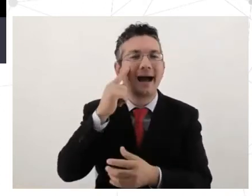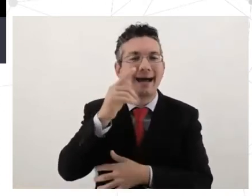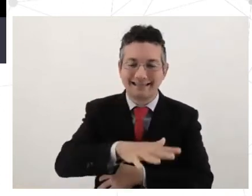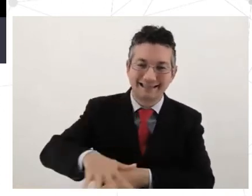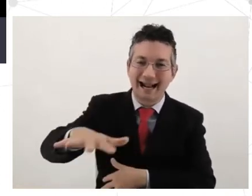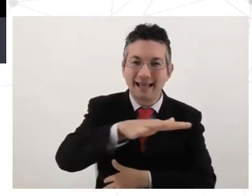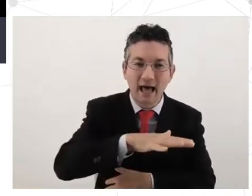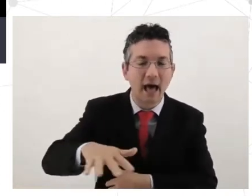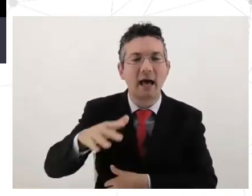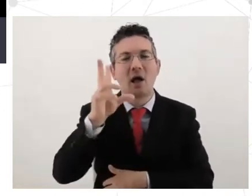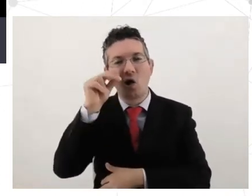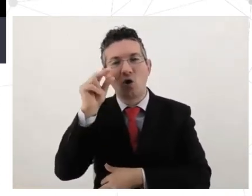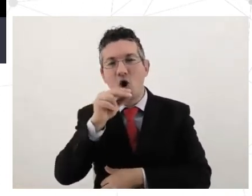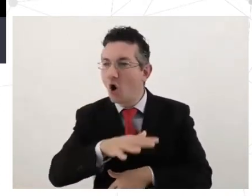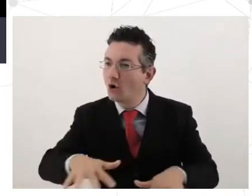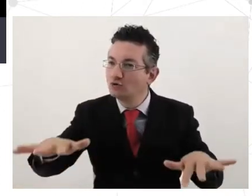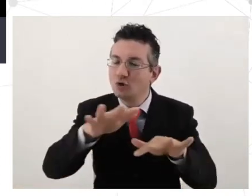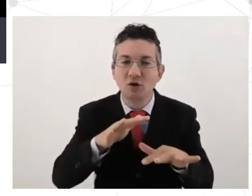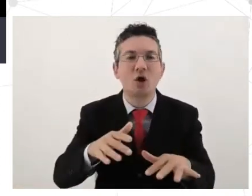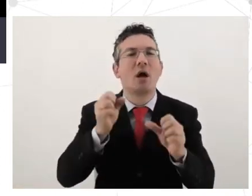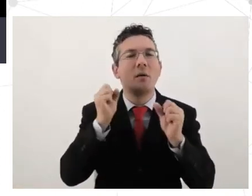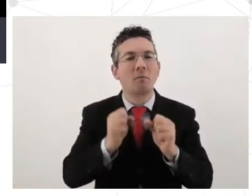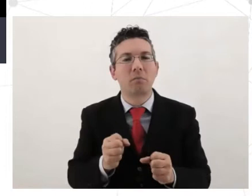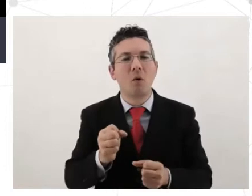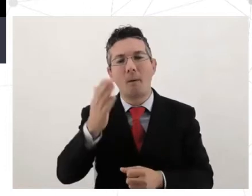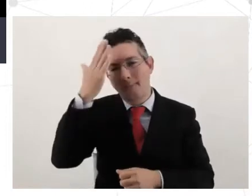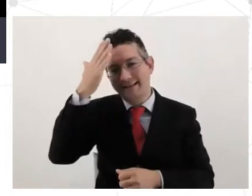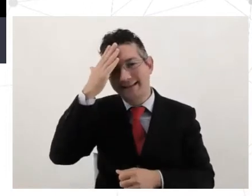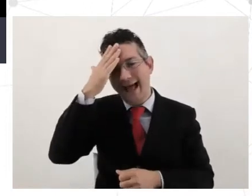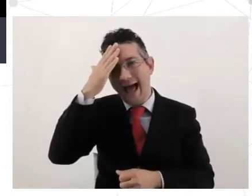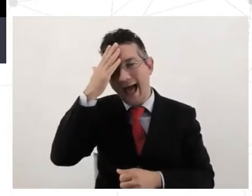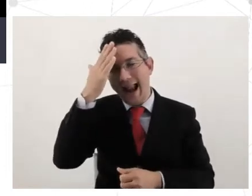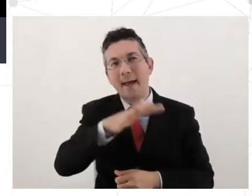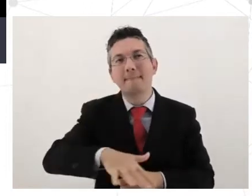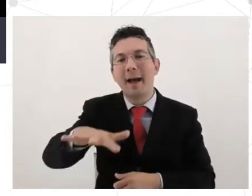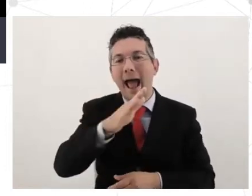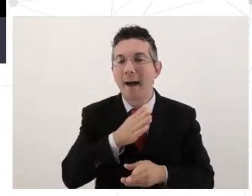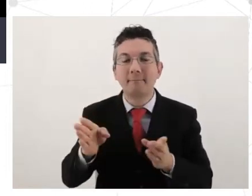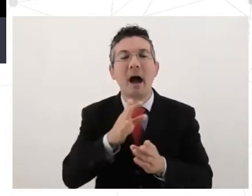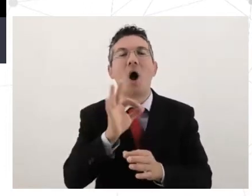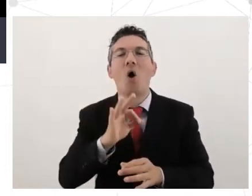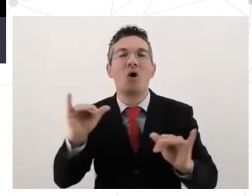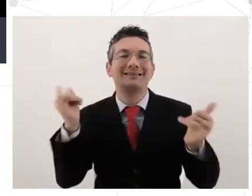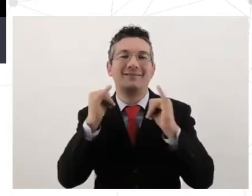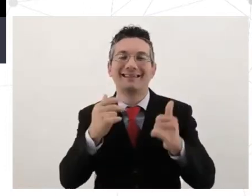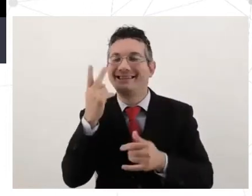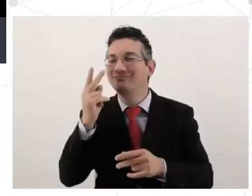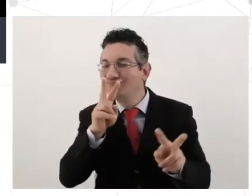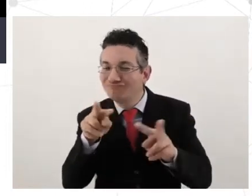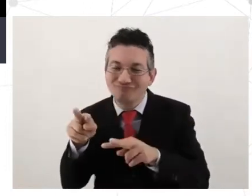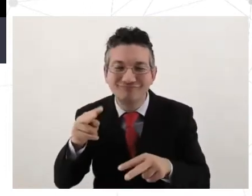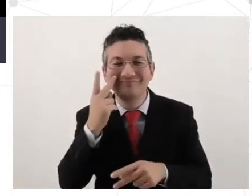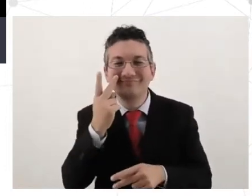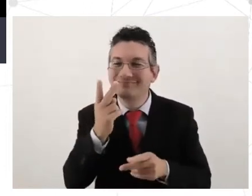Explore and get a sense of any area in the world with Soundscape Street Preview. When on a location page, select the Soundscape